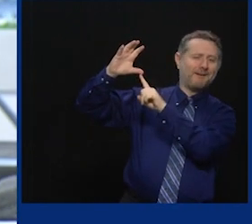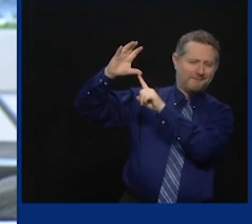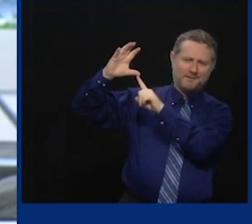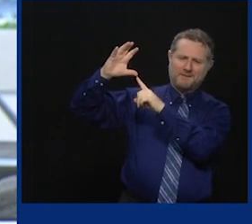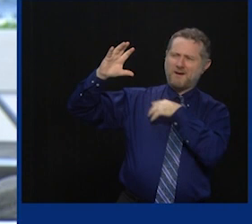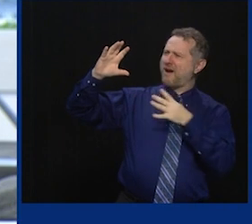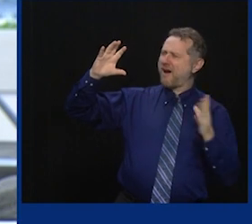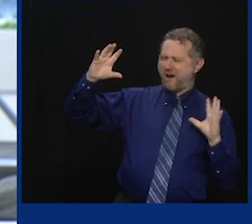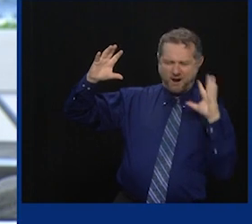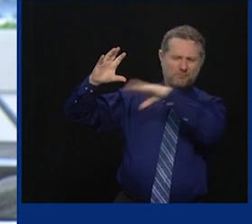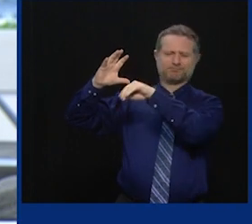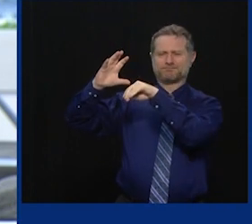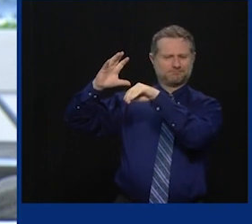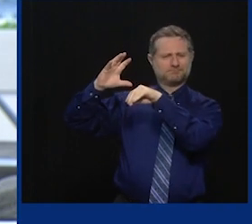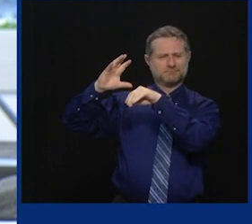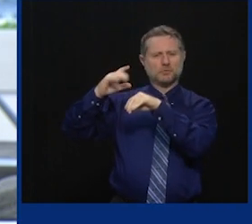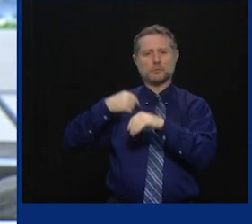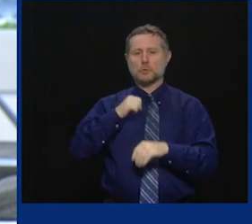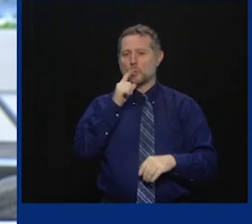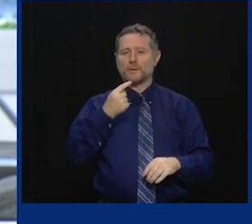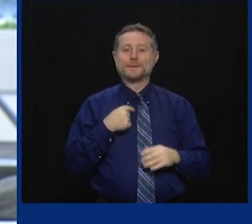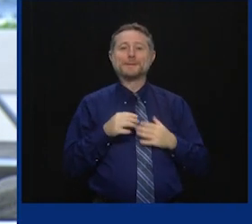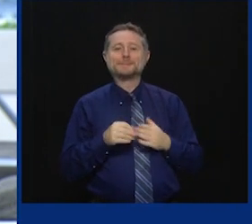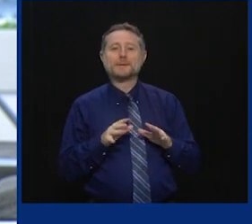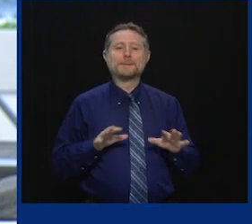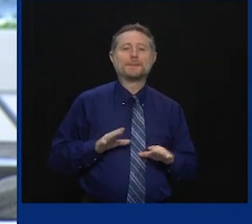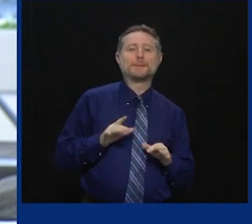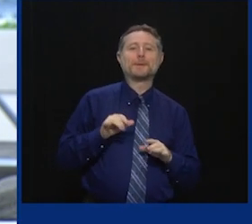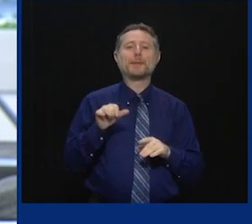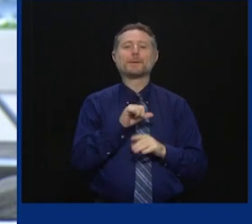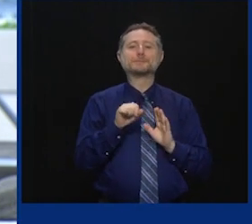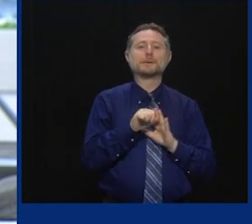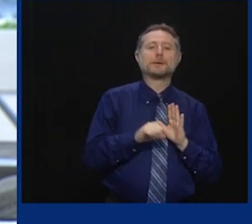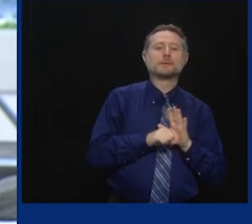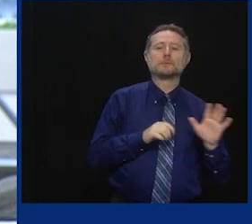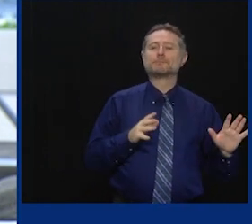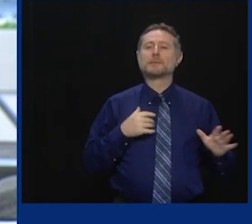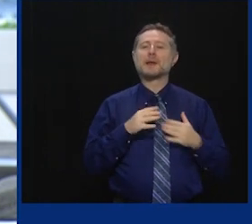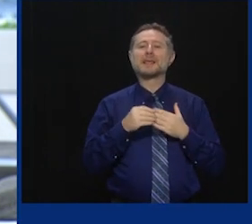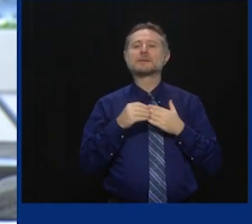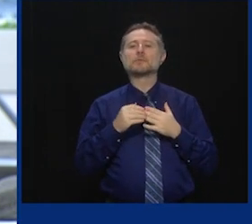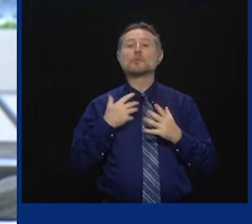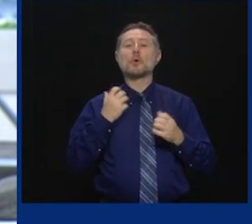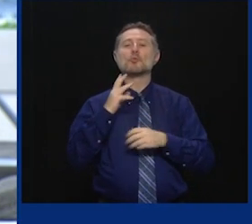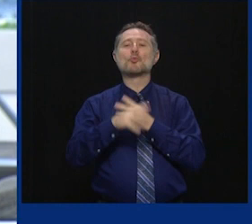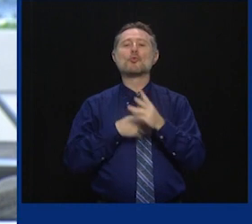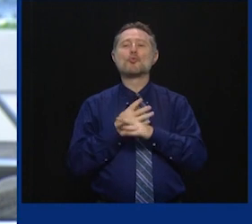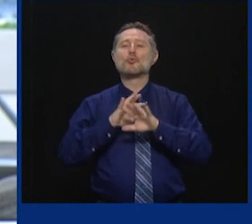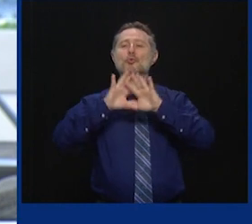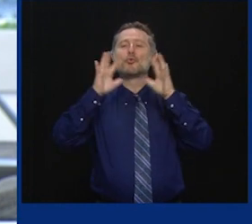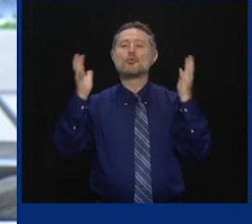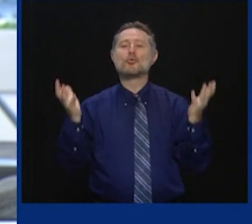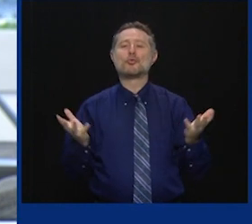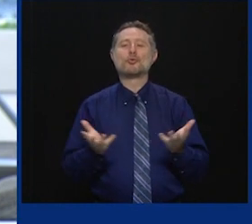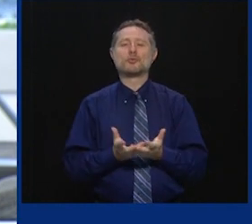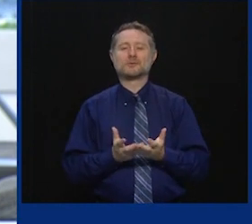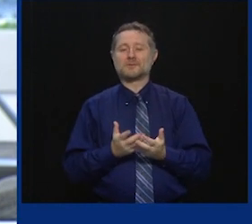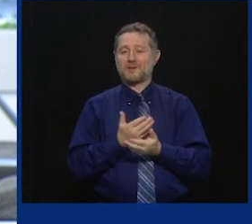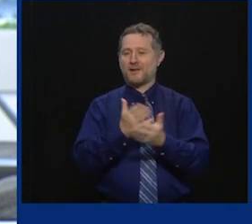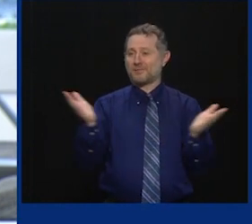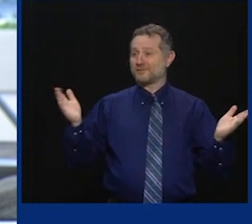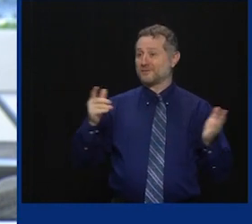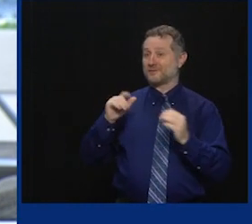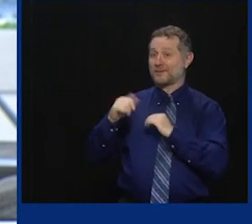nation leading, but global leading. And I announced that yesterday in front of the world at a conference. And they're paying attention to New York. New York is being